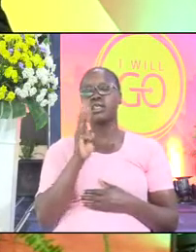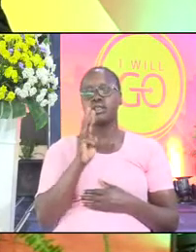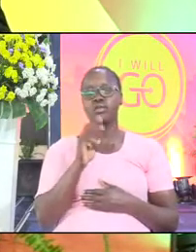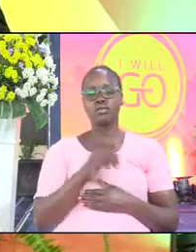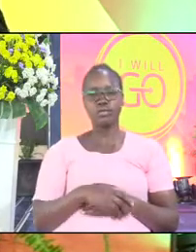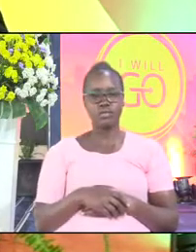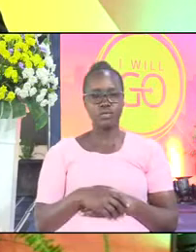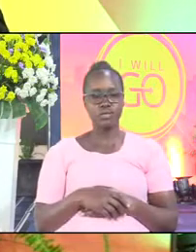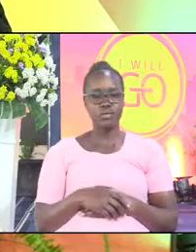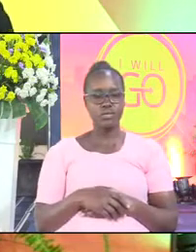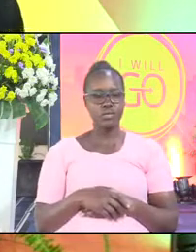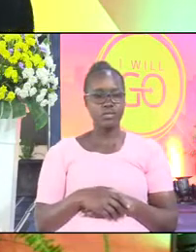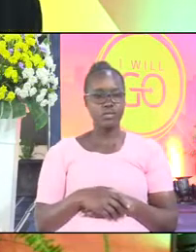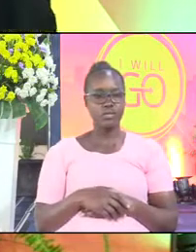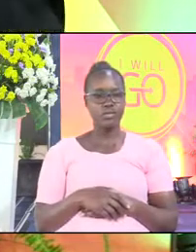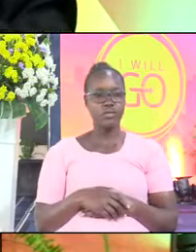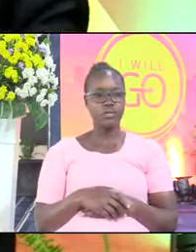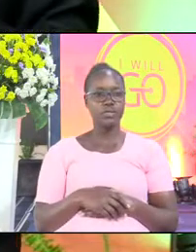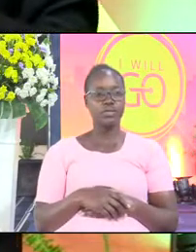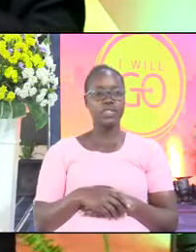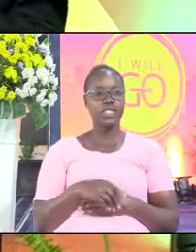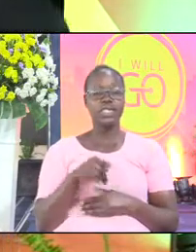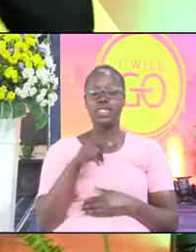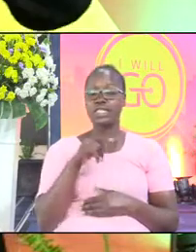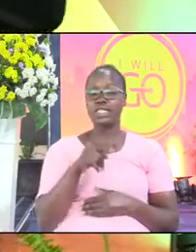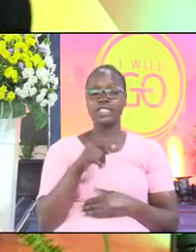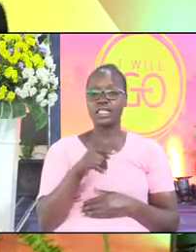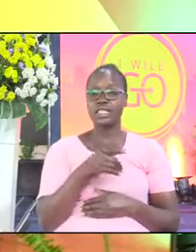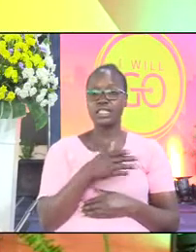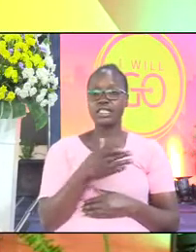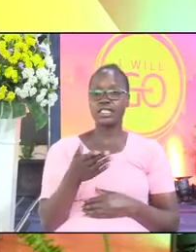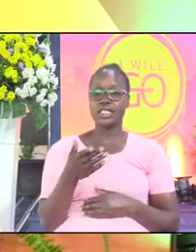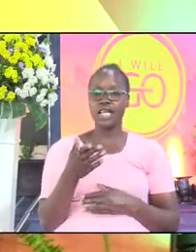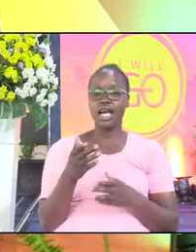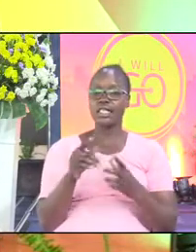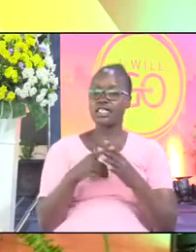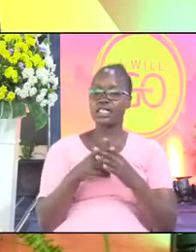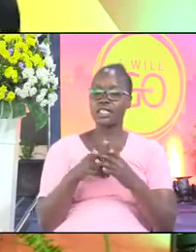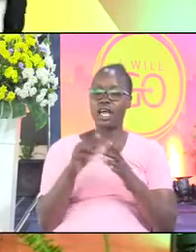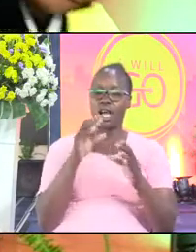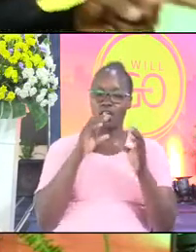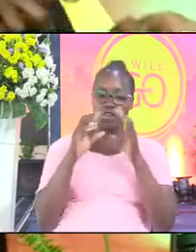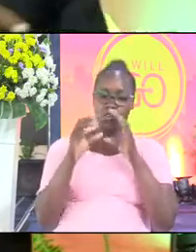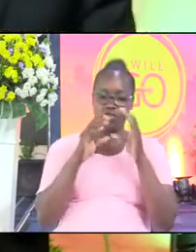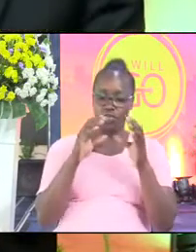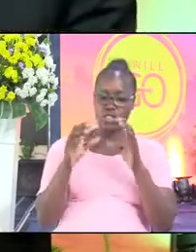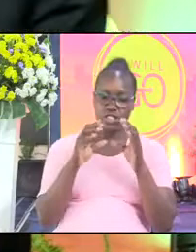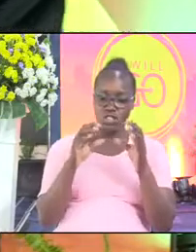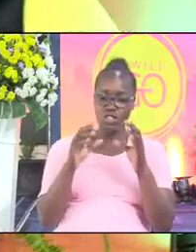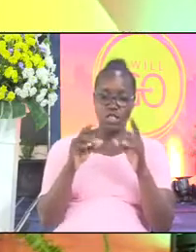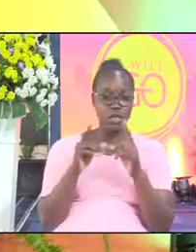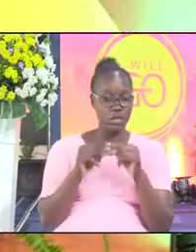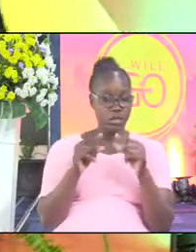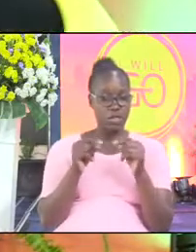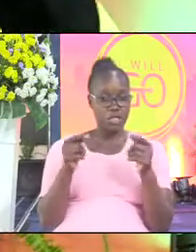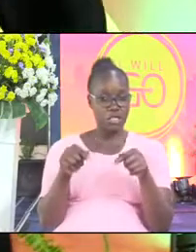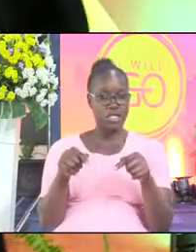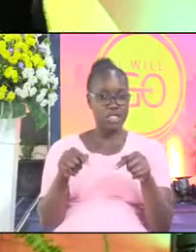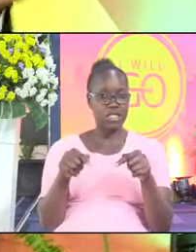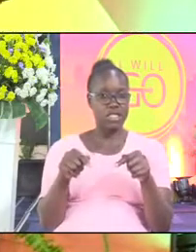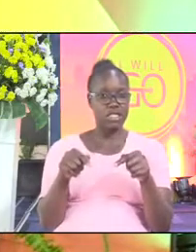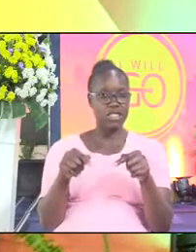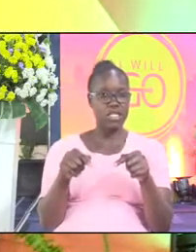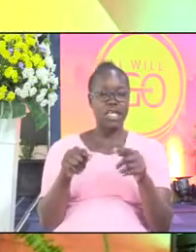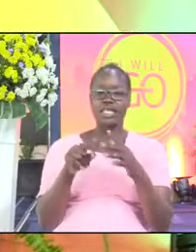drink." And that started a conversation. And this is the meat of my message. I'm getting to it.